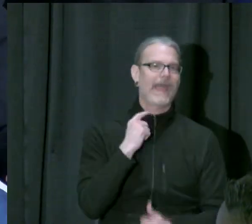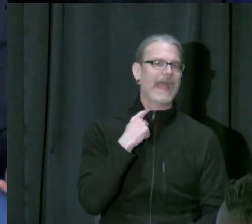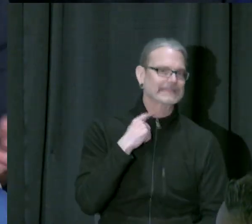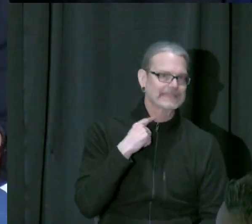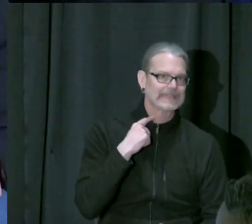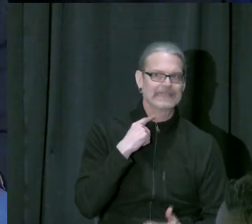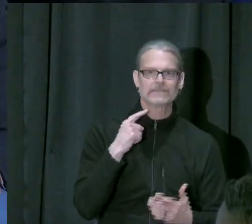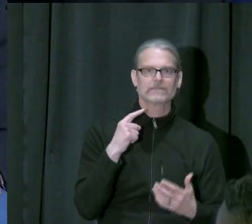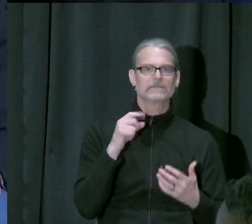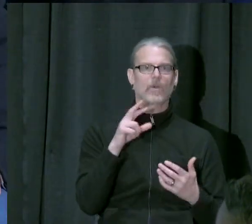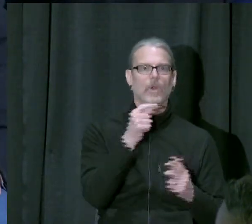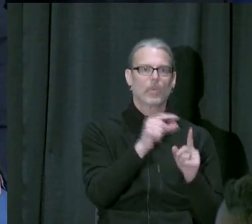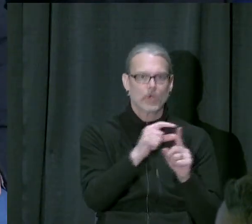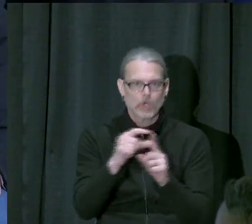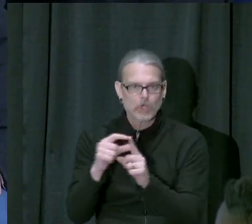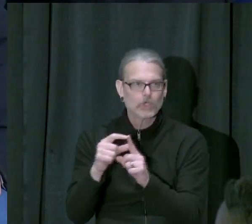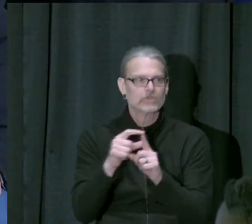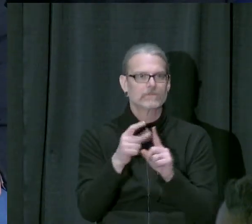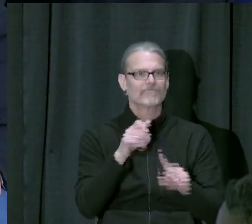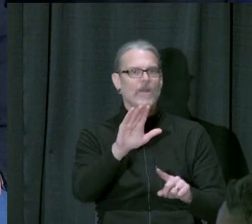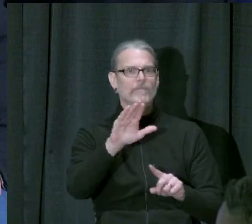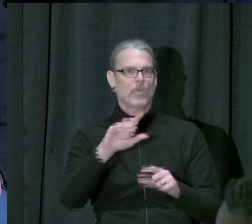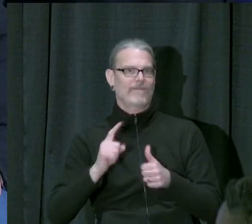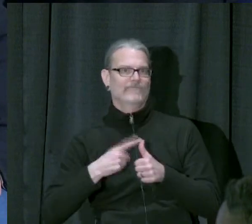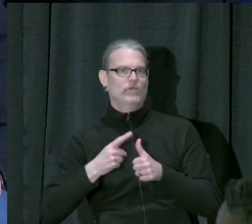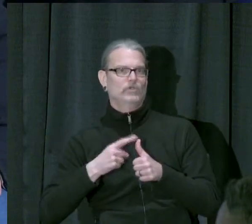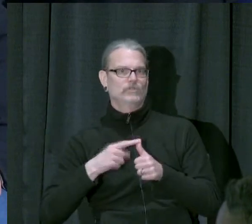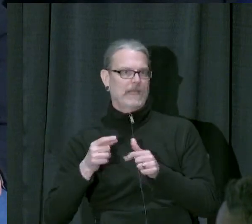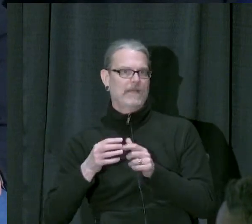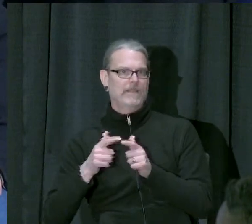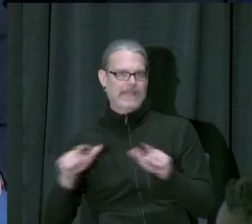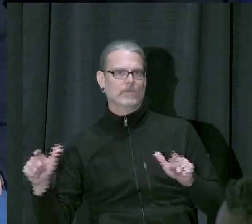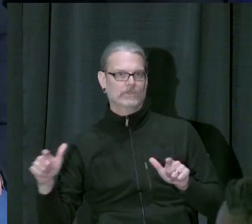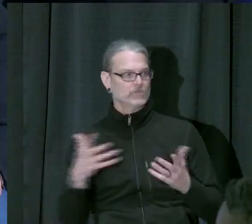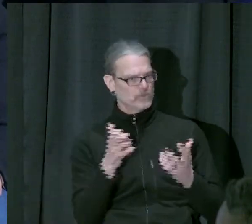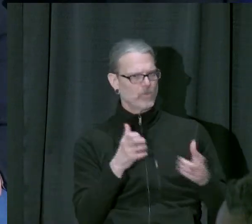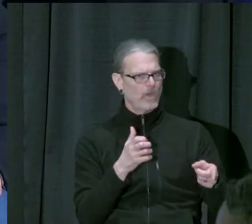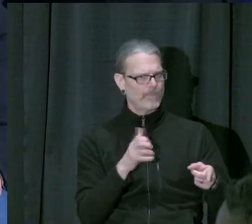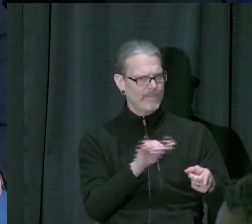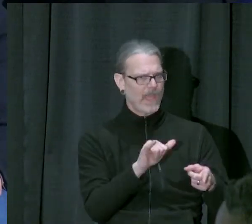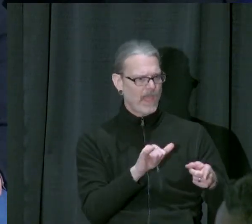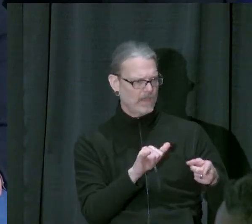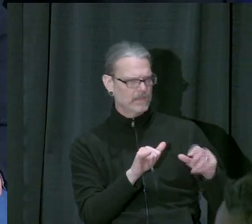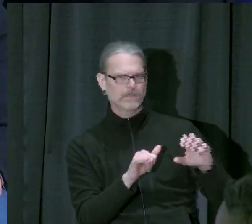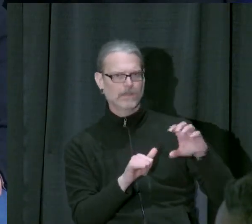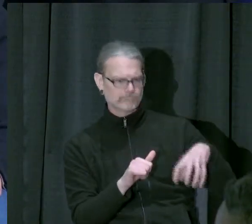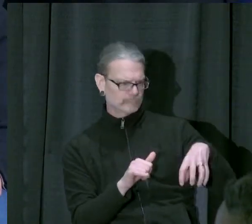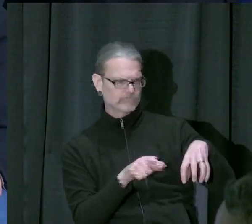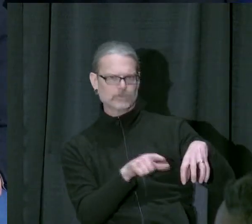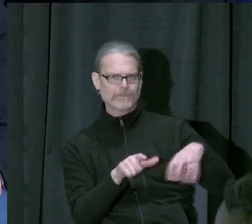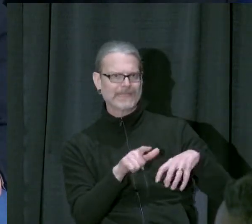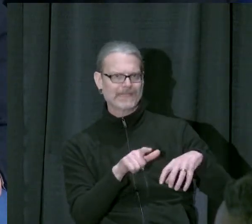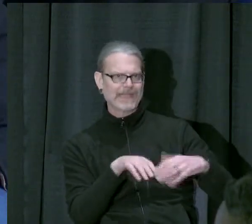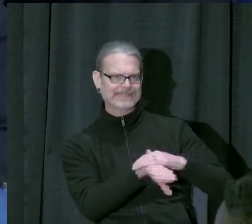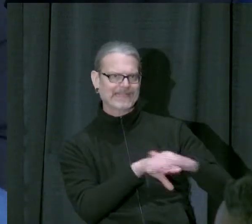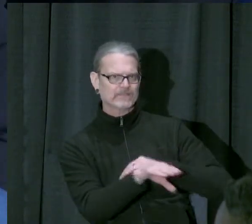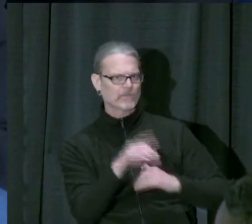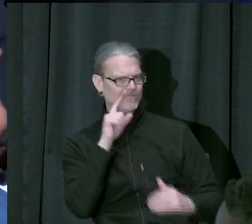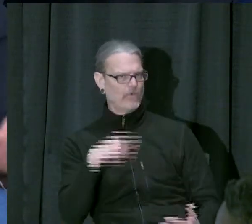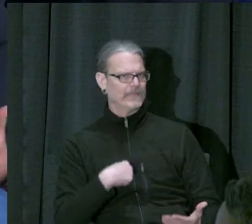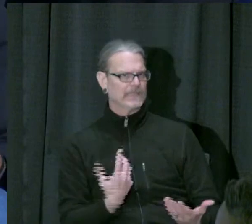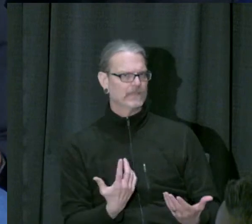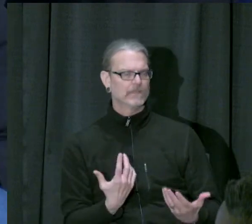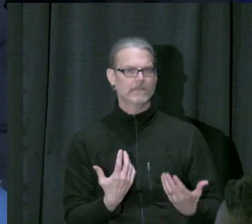words from your native language, and you want the products to be accessible for those scenarios as well. By